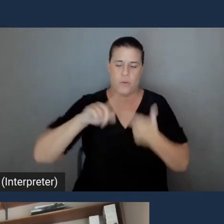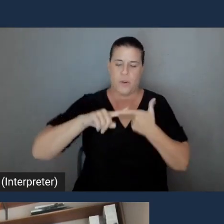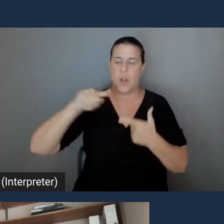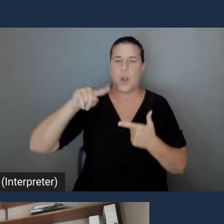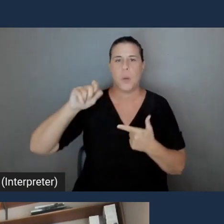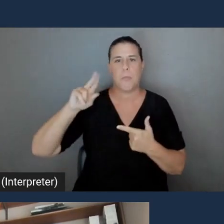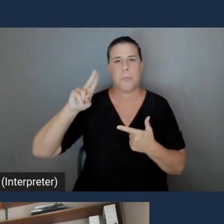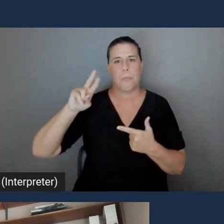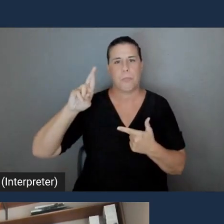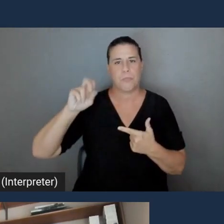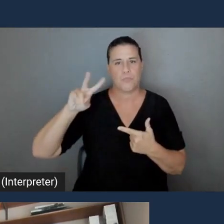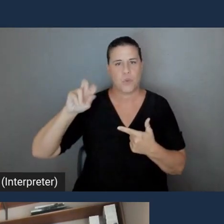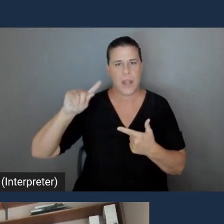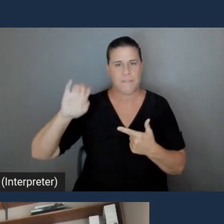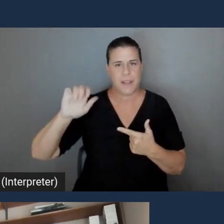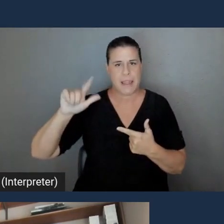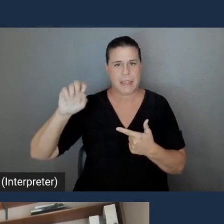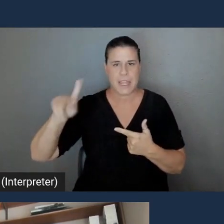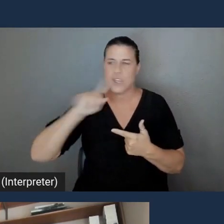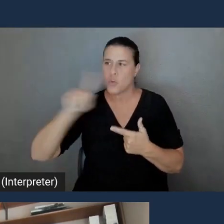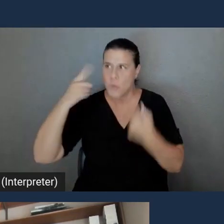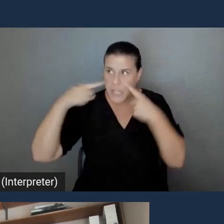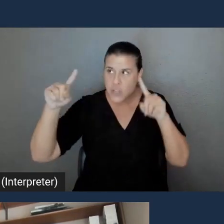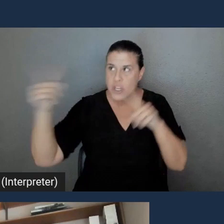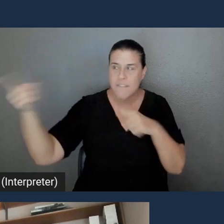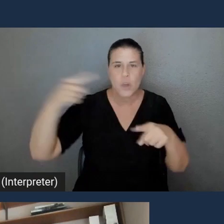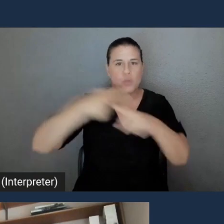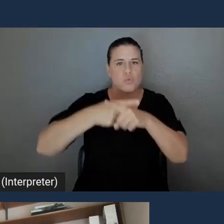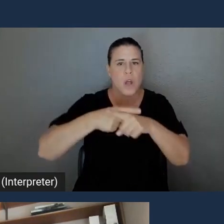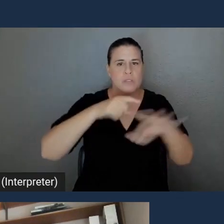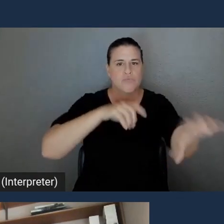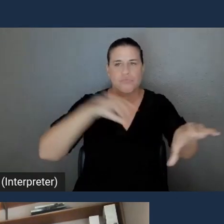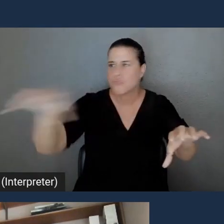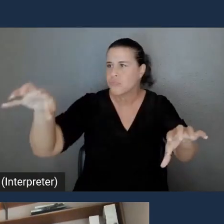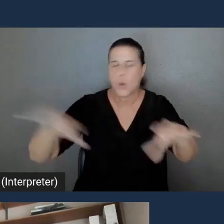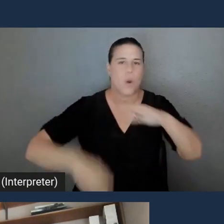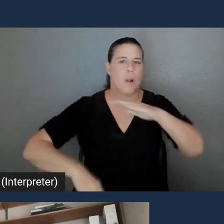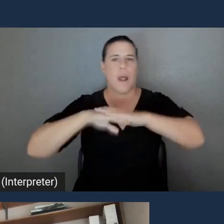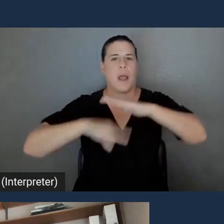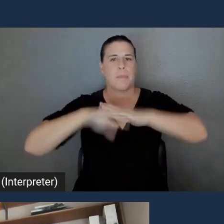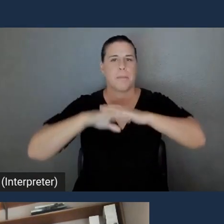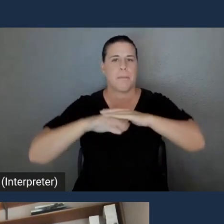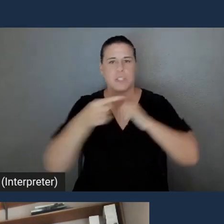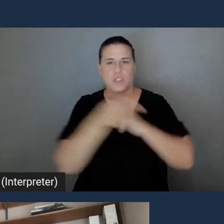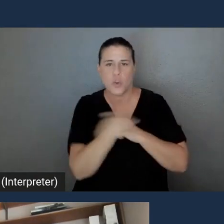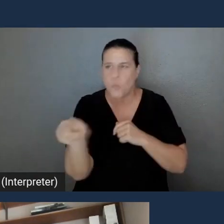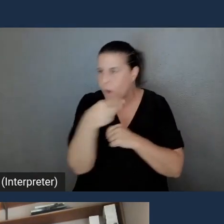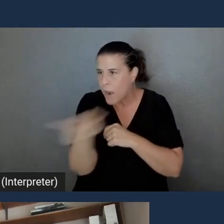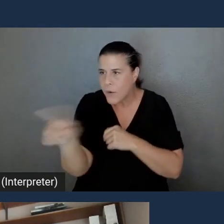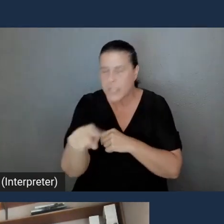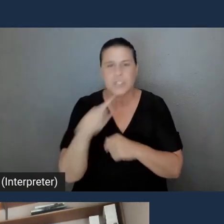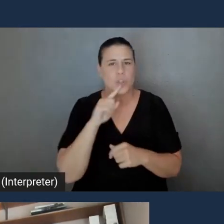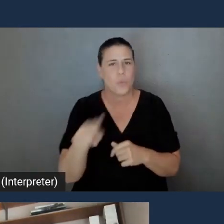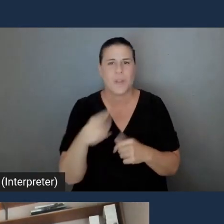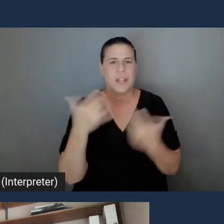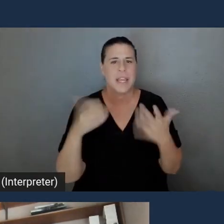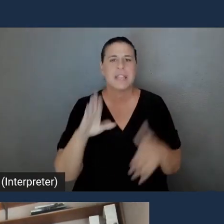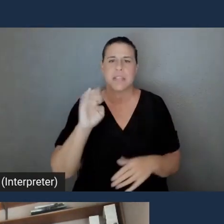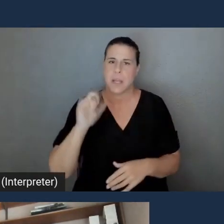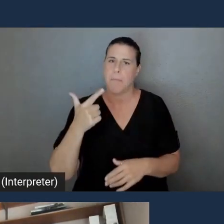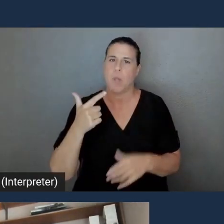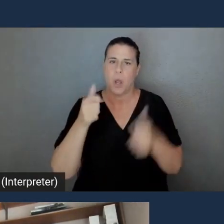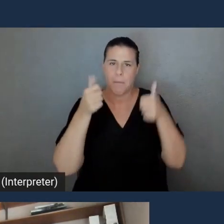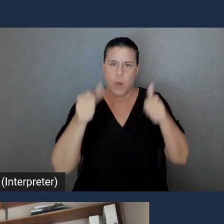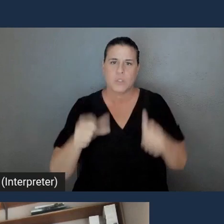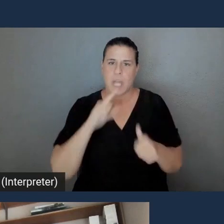be able to achieve these kinds of cross-regional or optimized routing. So, it's in our blog post, and I encourage folks to take a